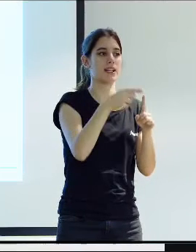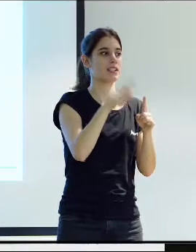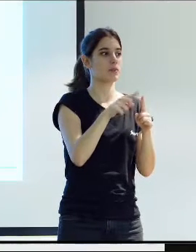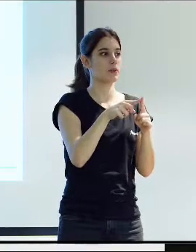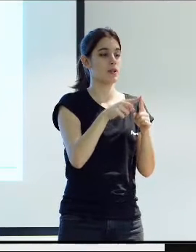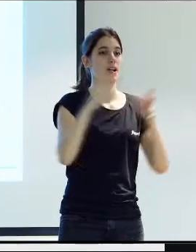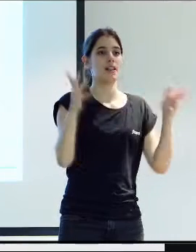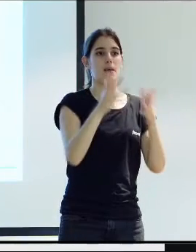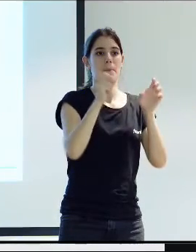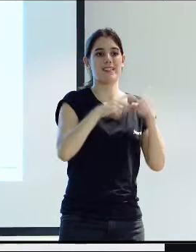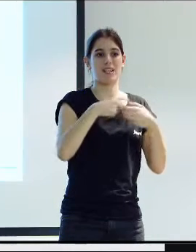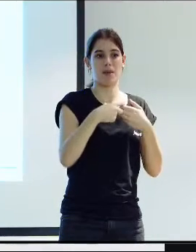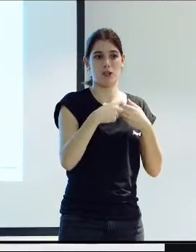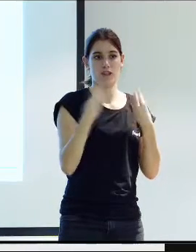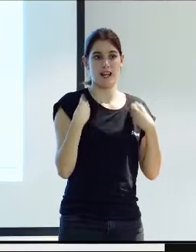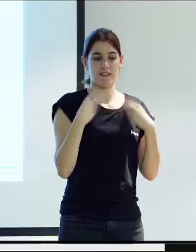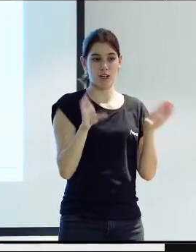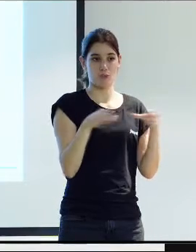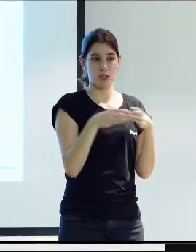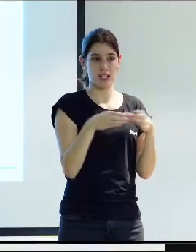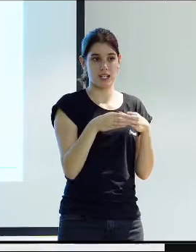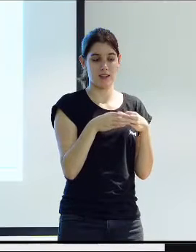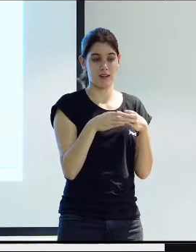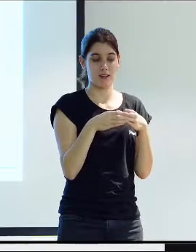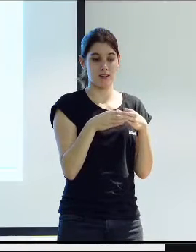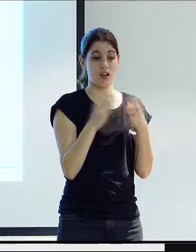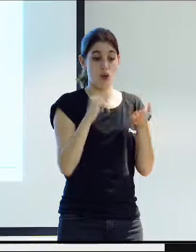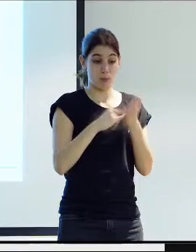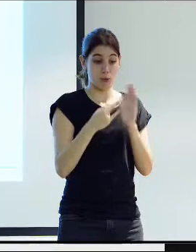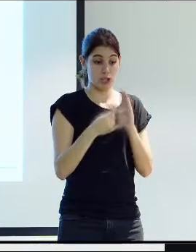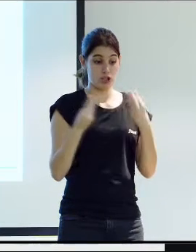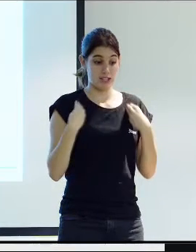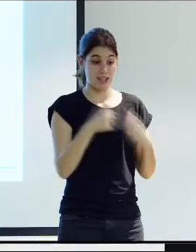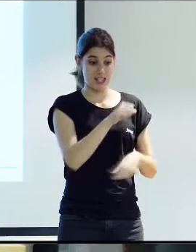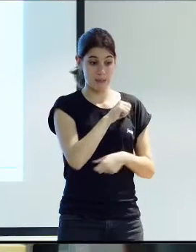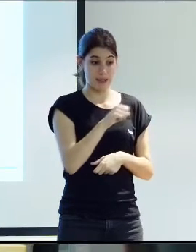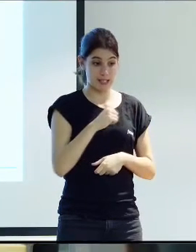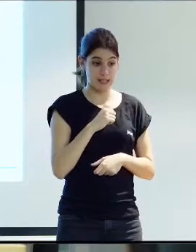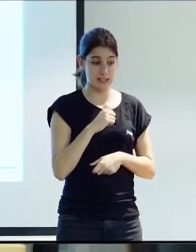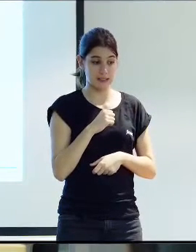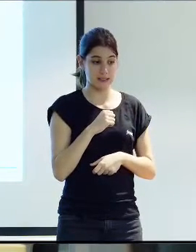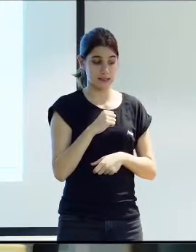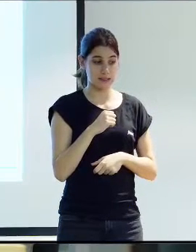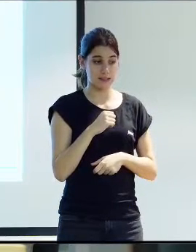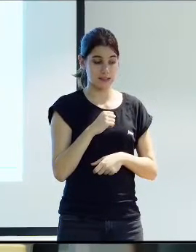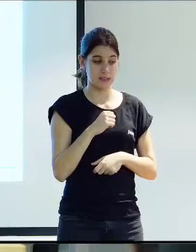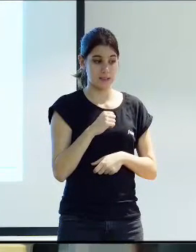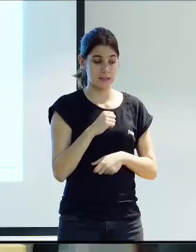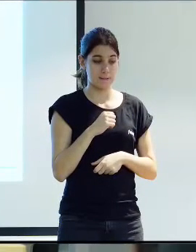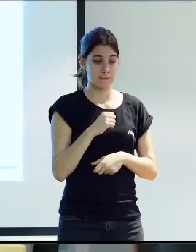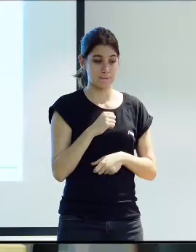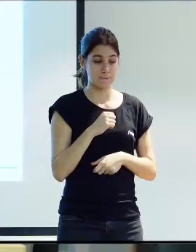first objective, that is to say, participation in community living, and the projects for independent living